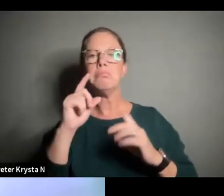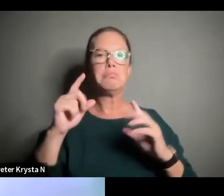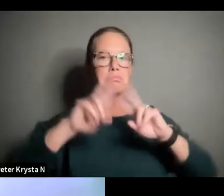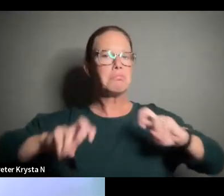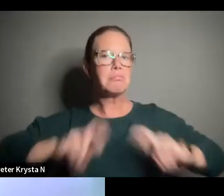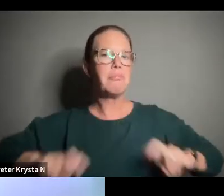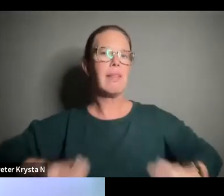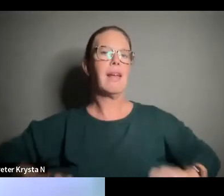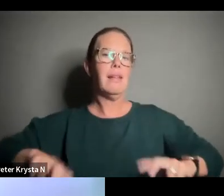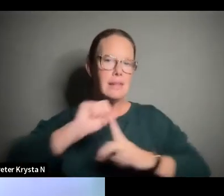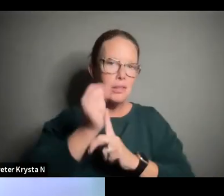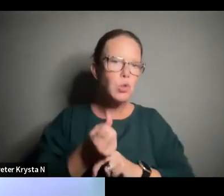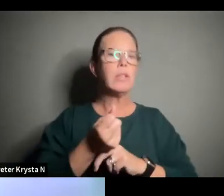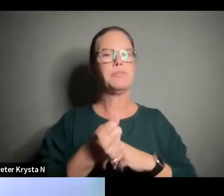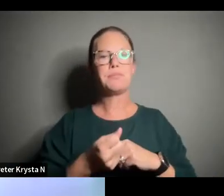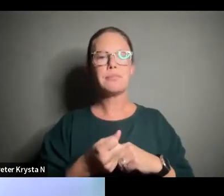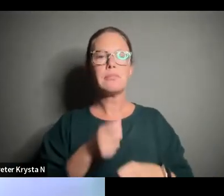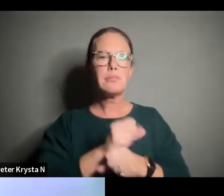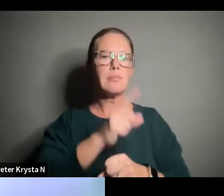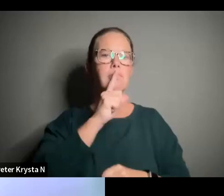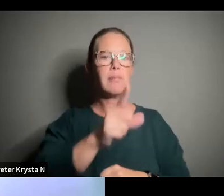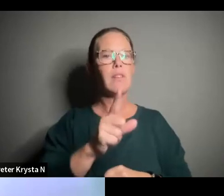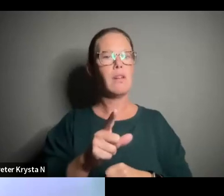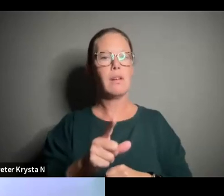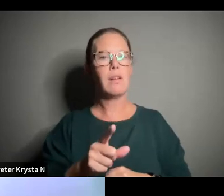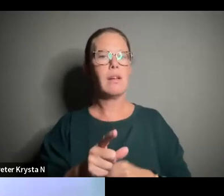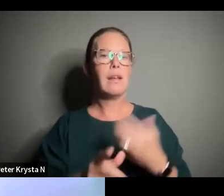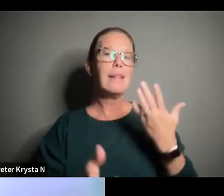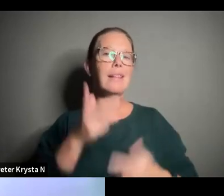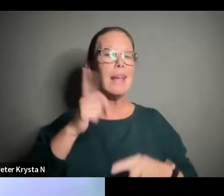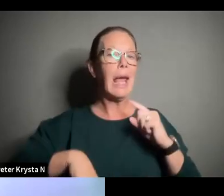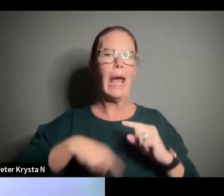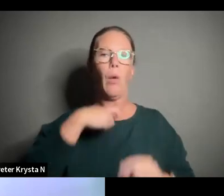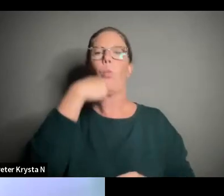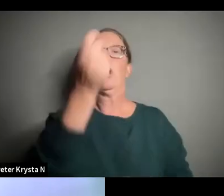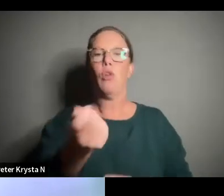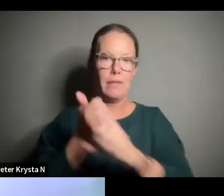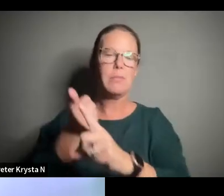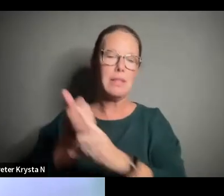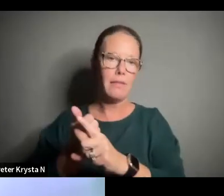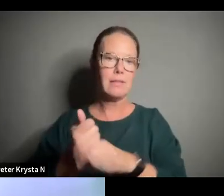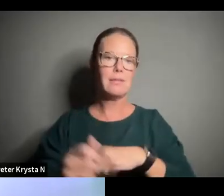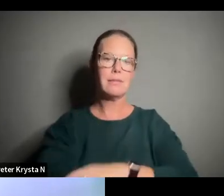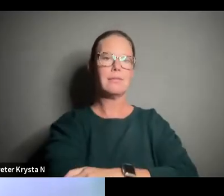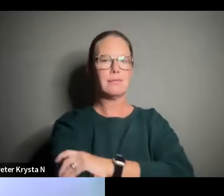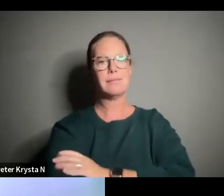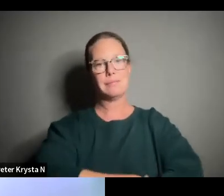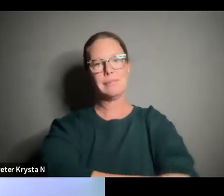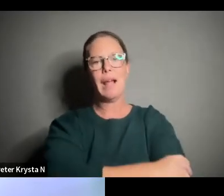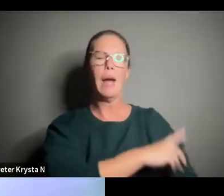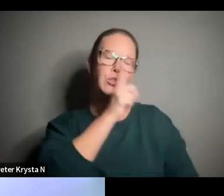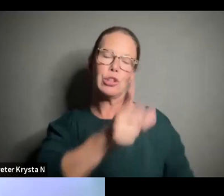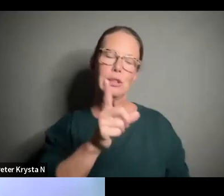the patient doesn't have the possibility for being weaned off on their own. And that's kind of, and I'm sure this will come up in this, is